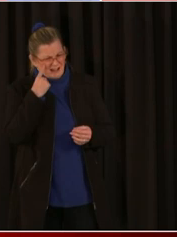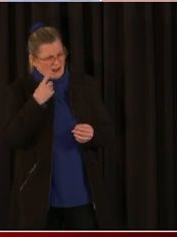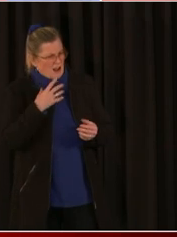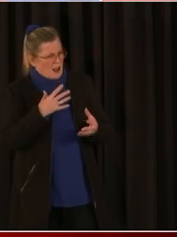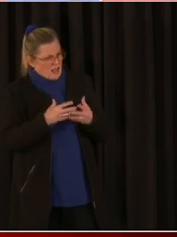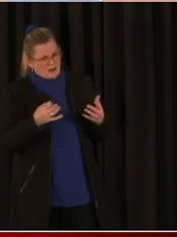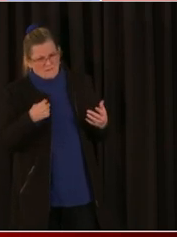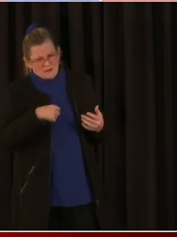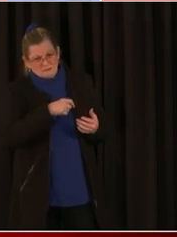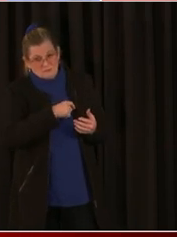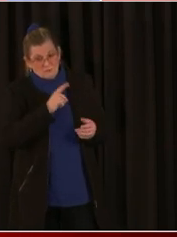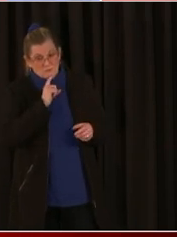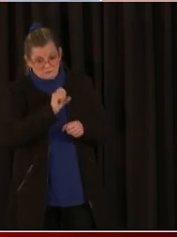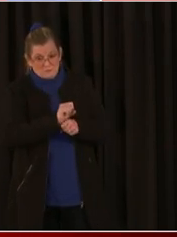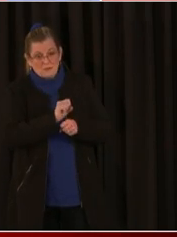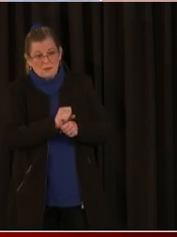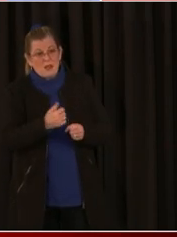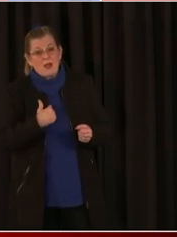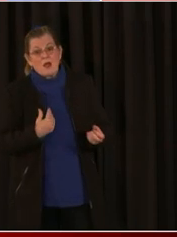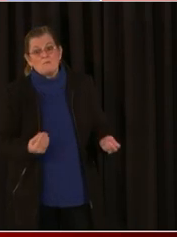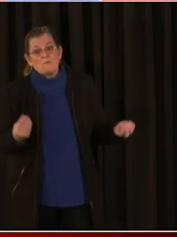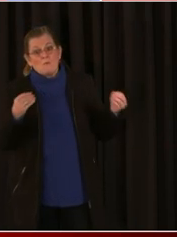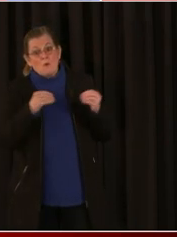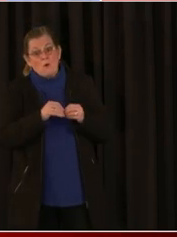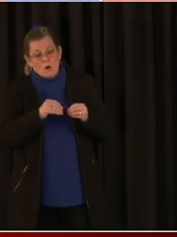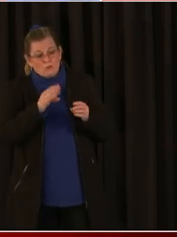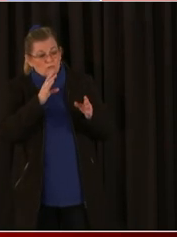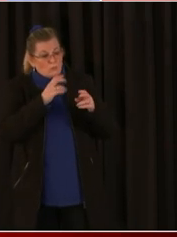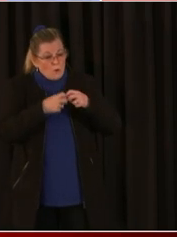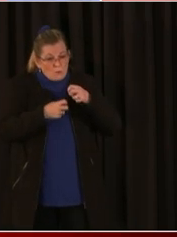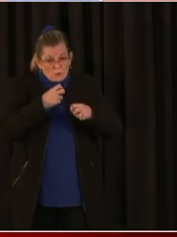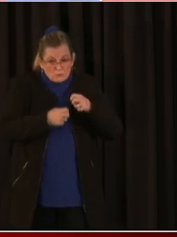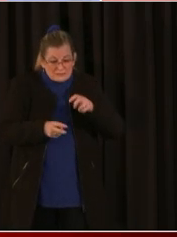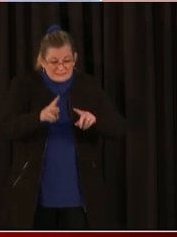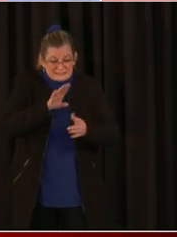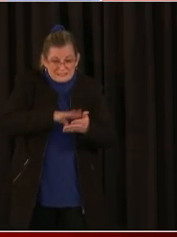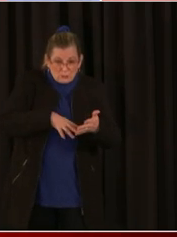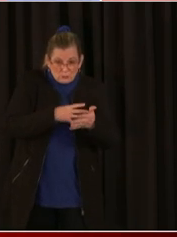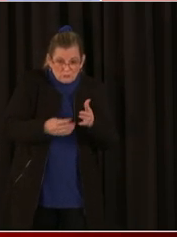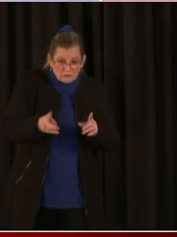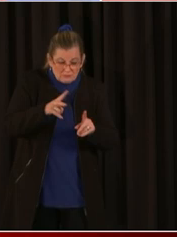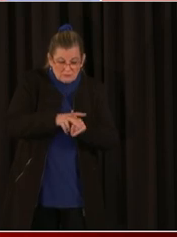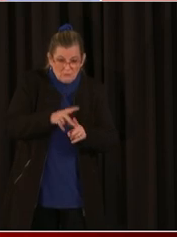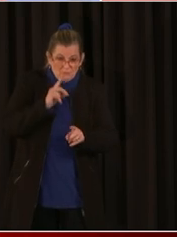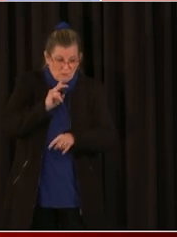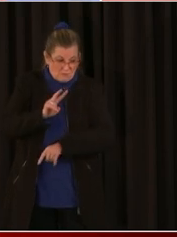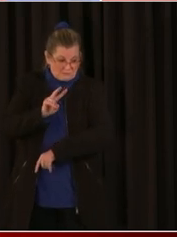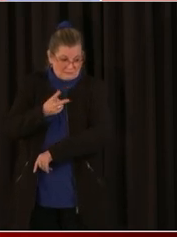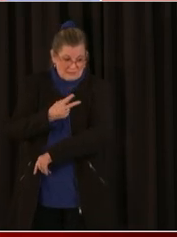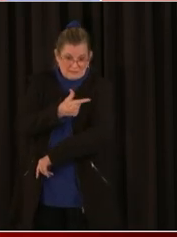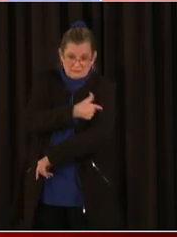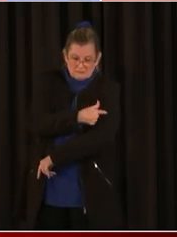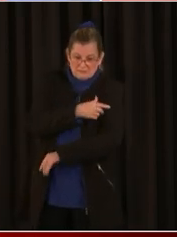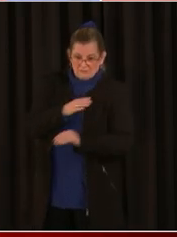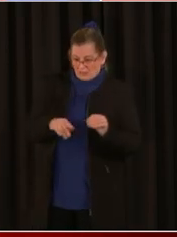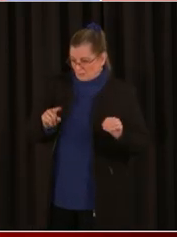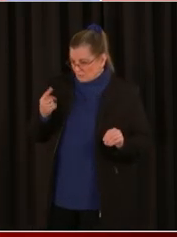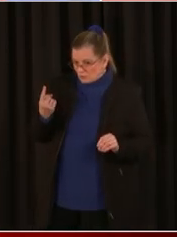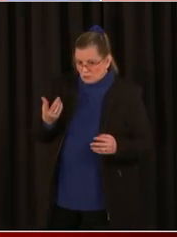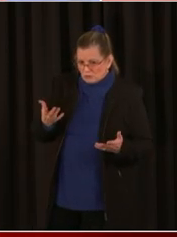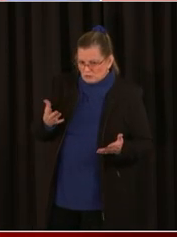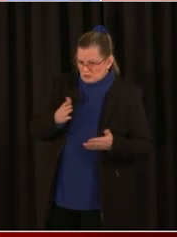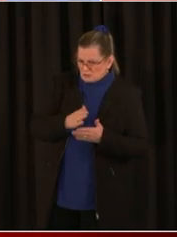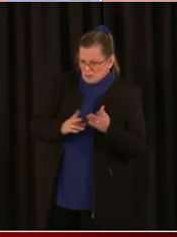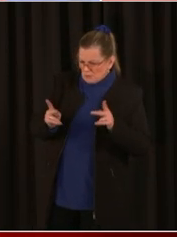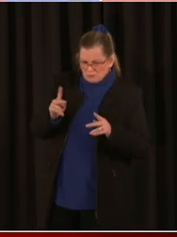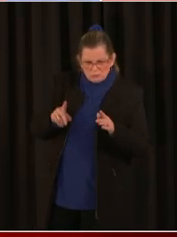us are, that people are actually having more trouble scheduling and getting their second dose than their first dose. And some people have